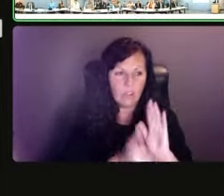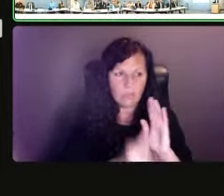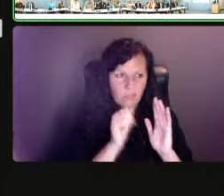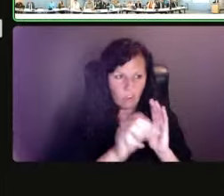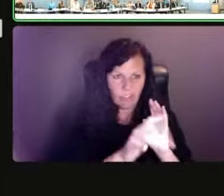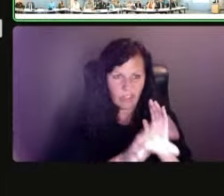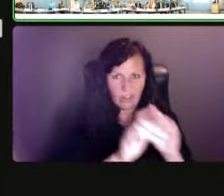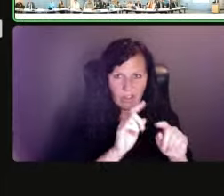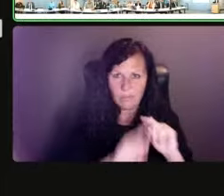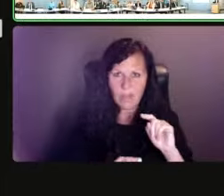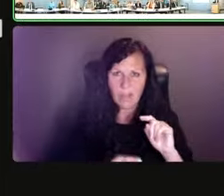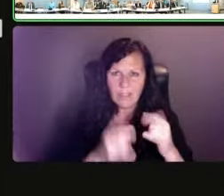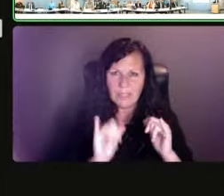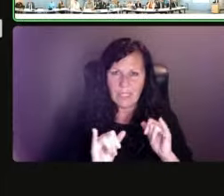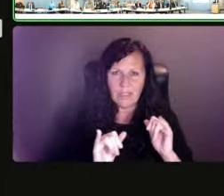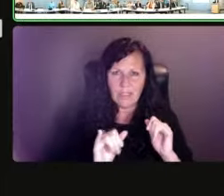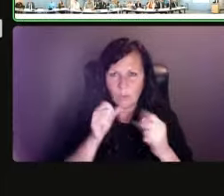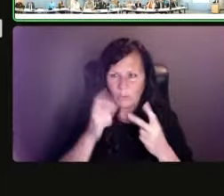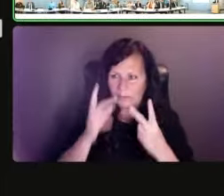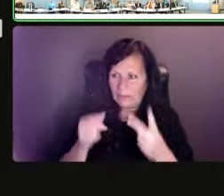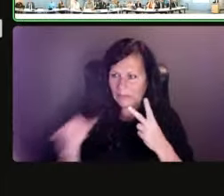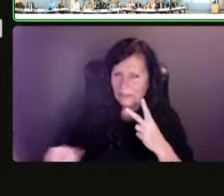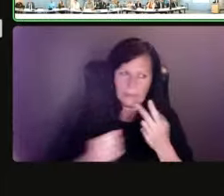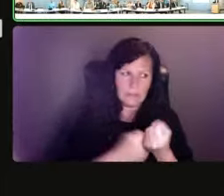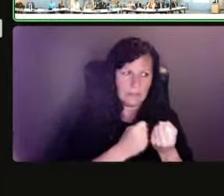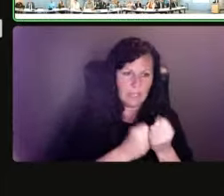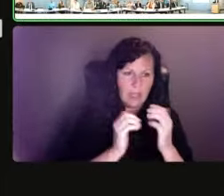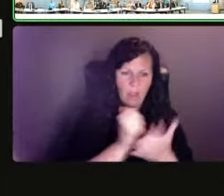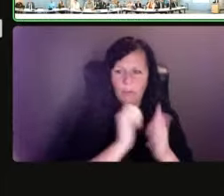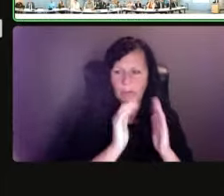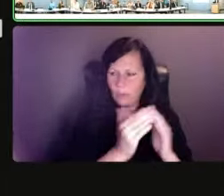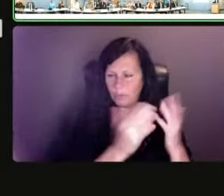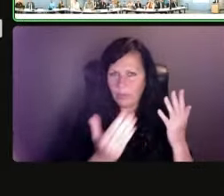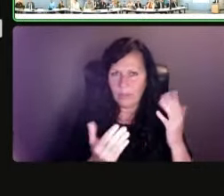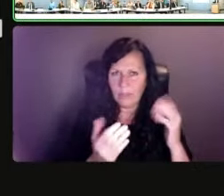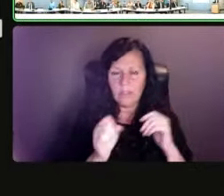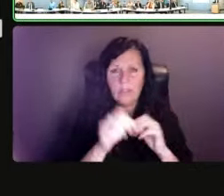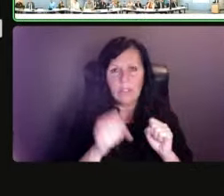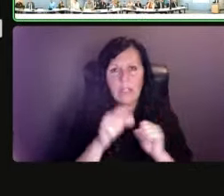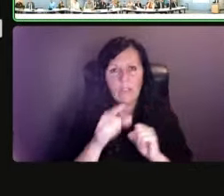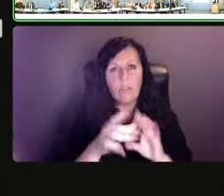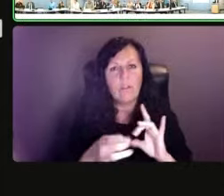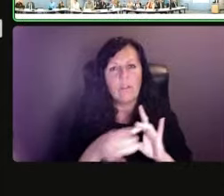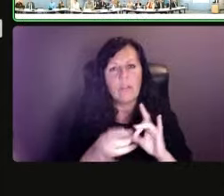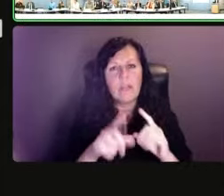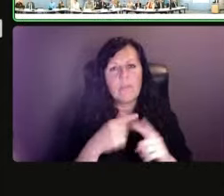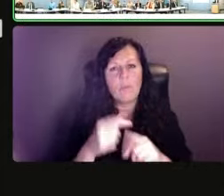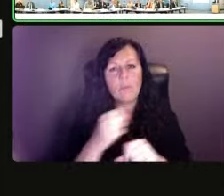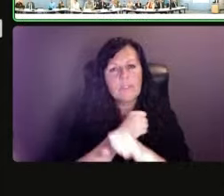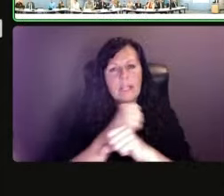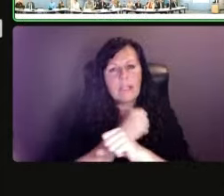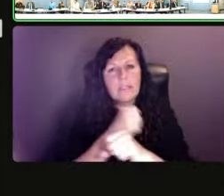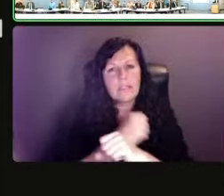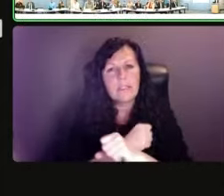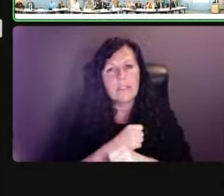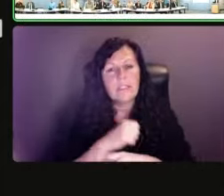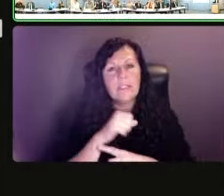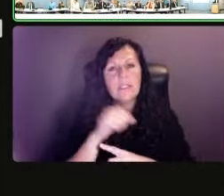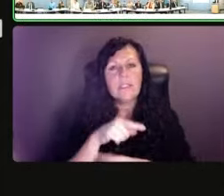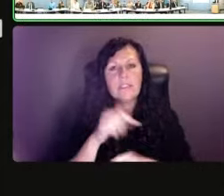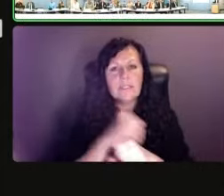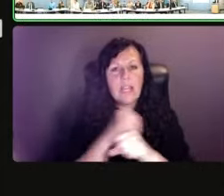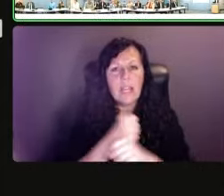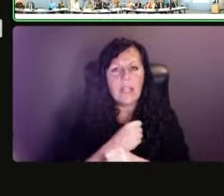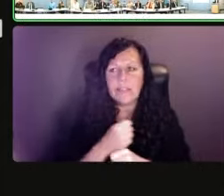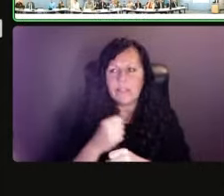yet they don't see them helping the community. So can you speak to how those statistics that they're getting from other agencies